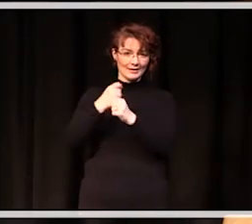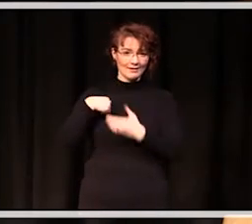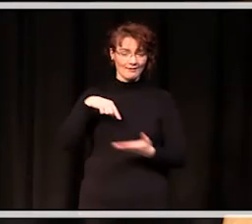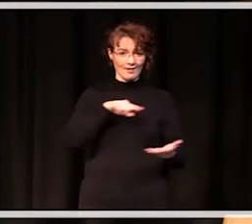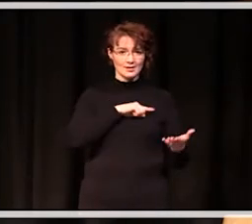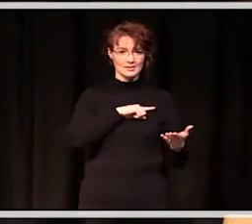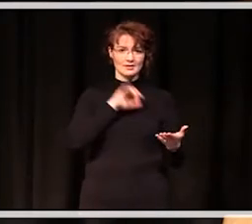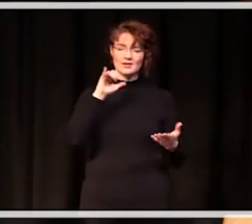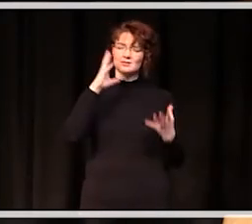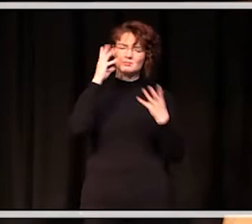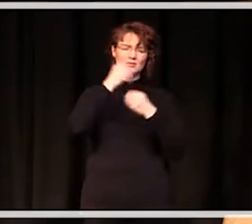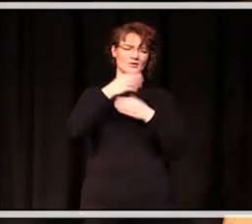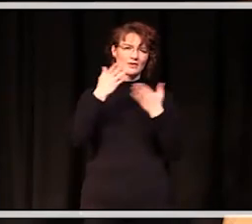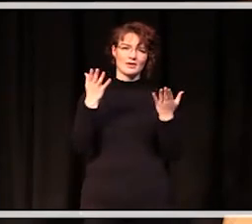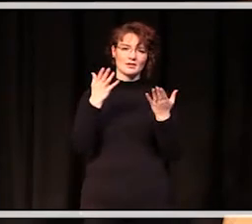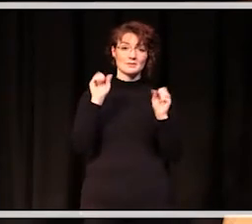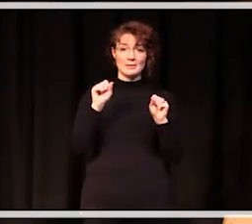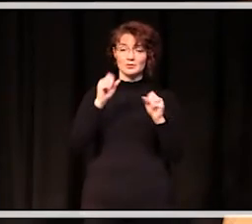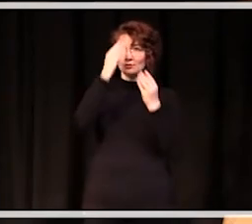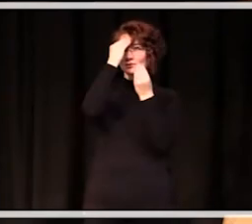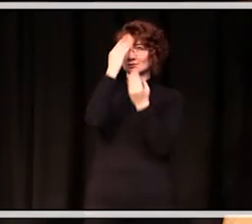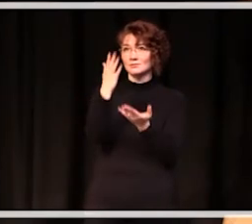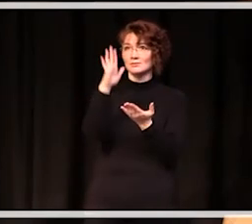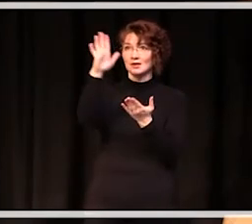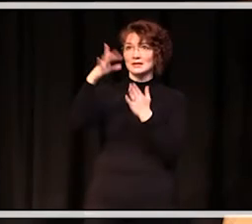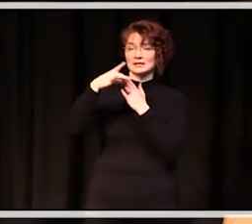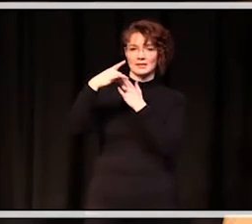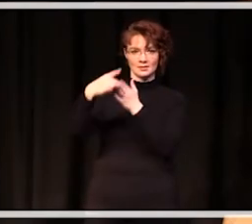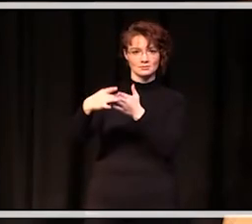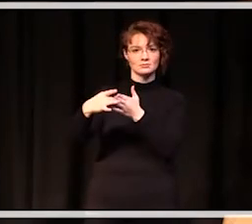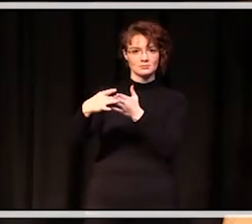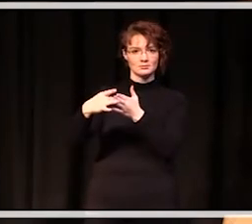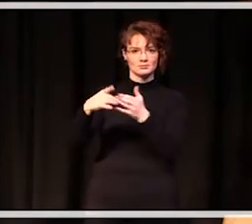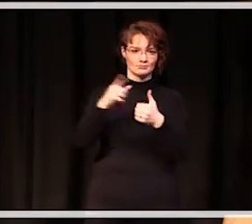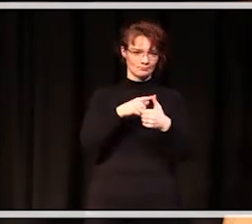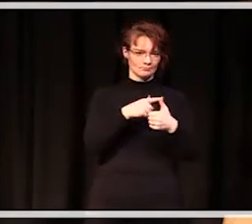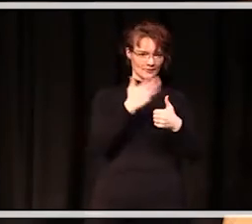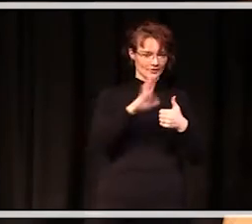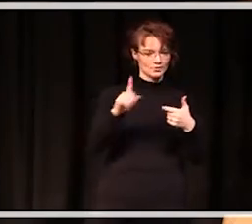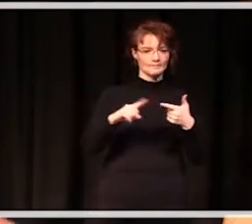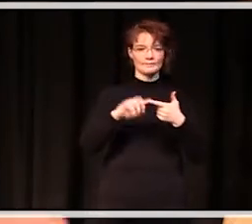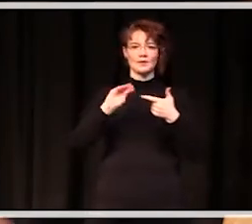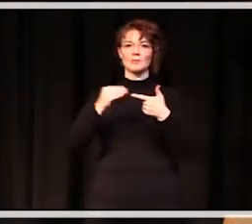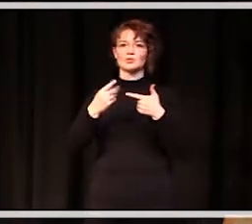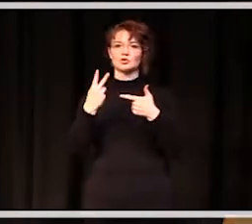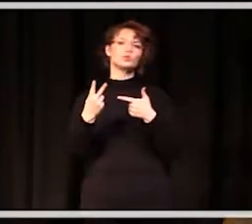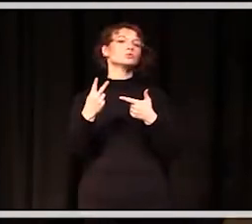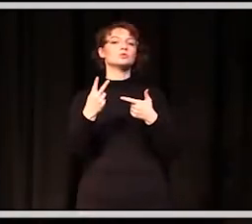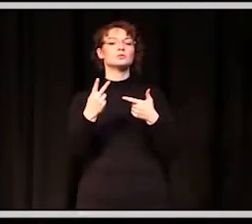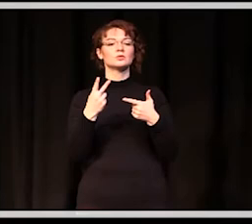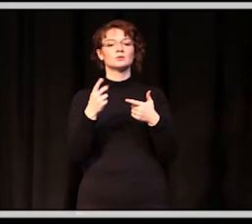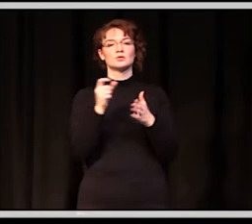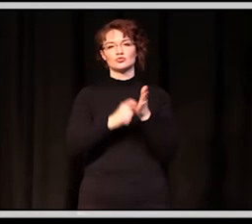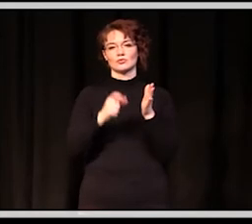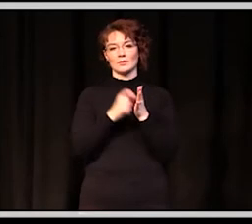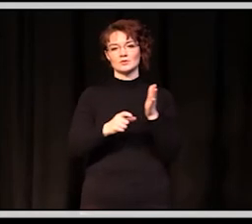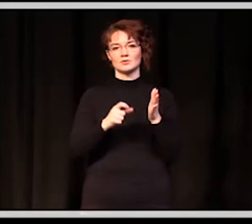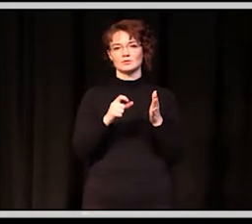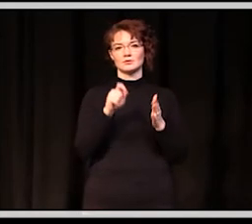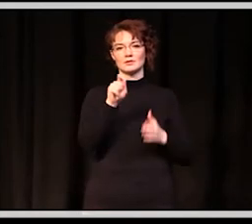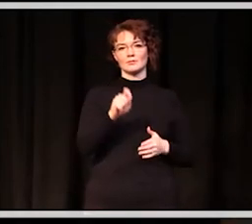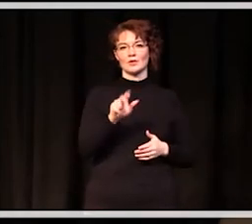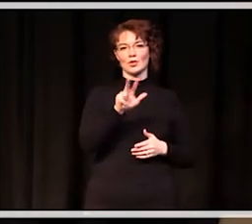beautiful thing to submit to his leadership. That's line number one. Line number two, we'll take it from the text. I want to read